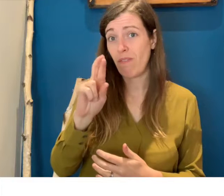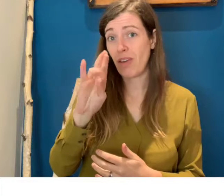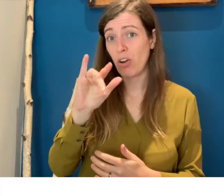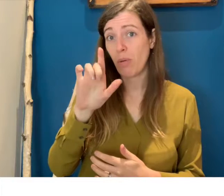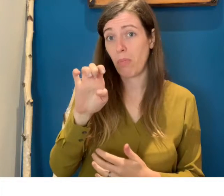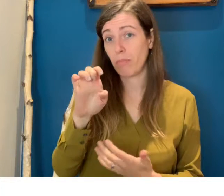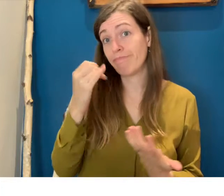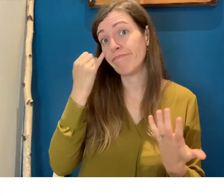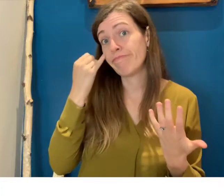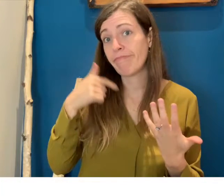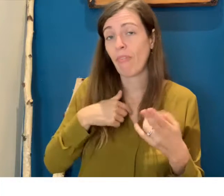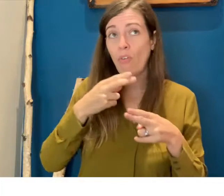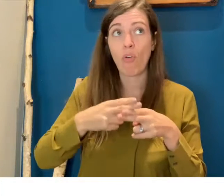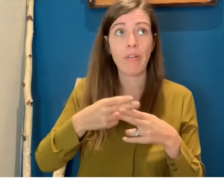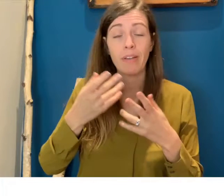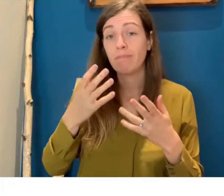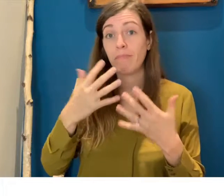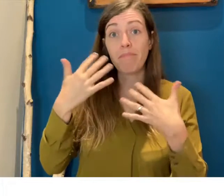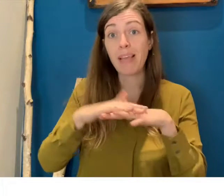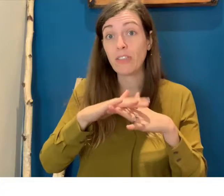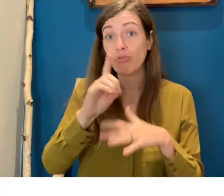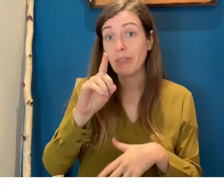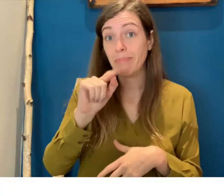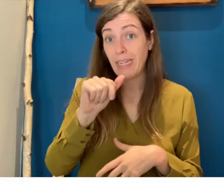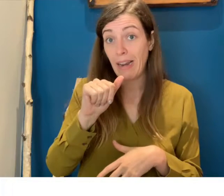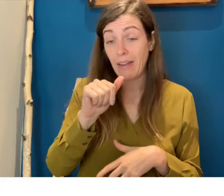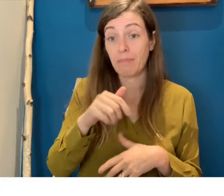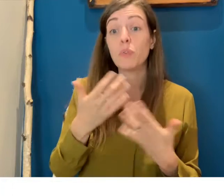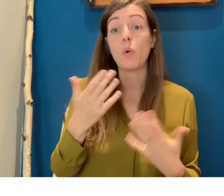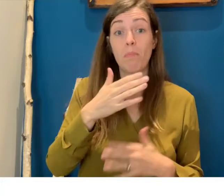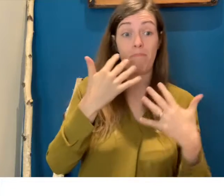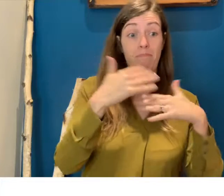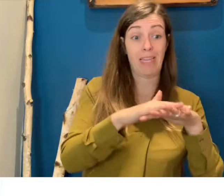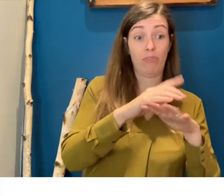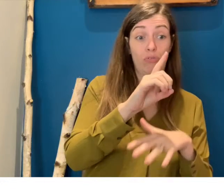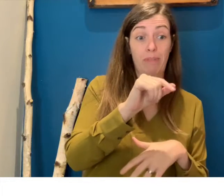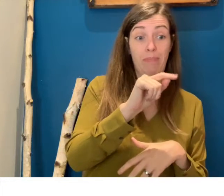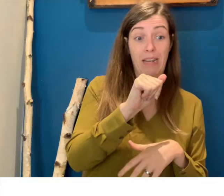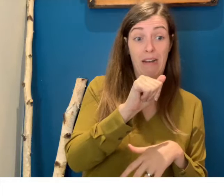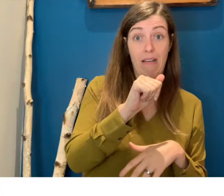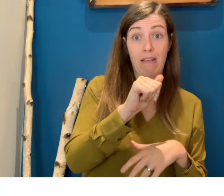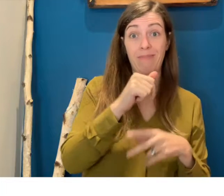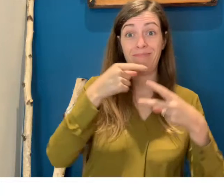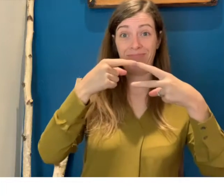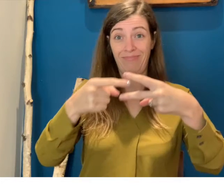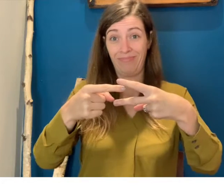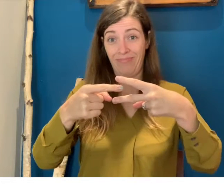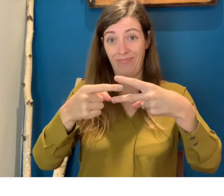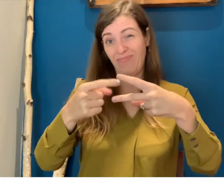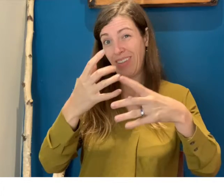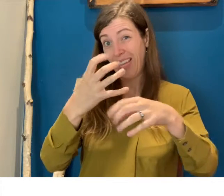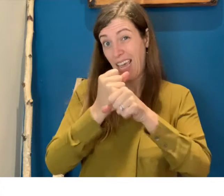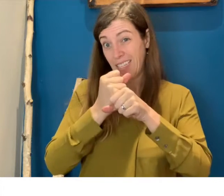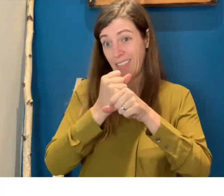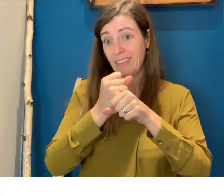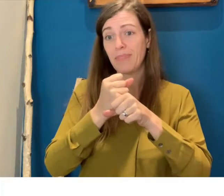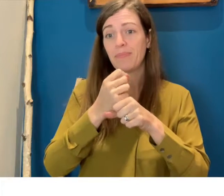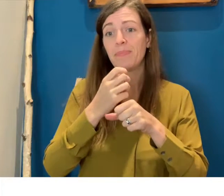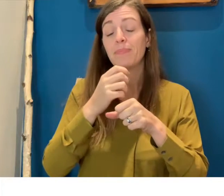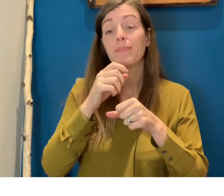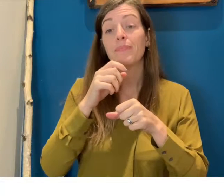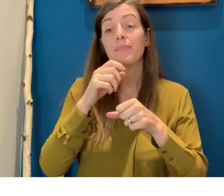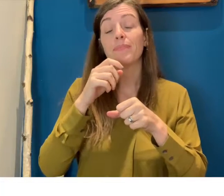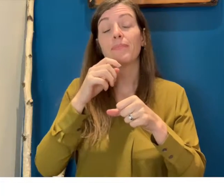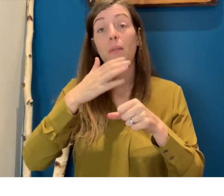frame like this, so you can make a new variable. Let's say we'll call it the mainstream data, and then I use that gets symbol that we talked